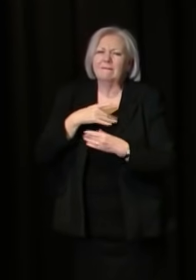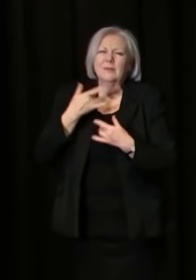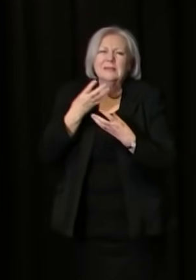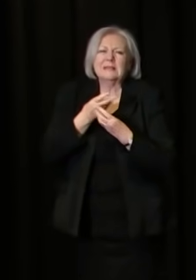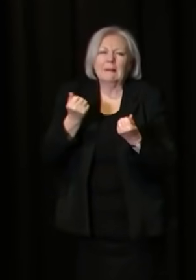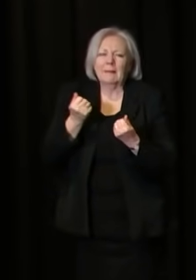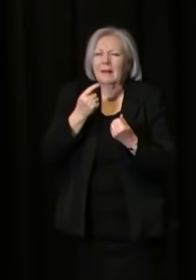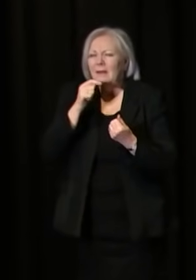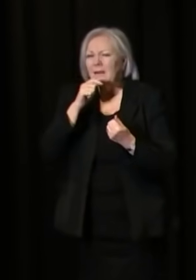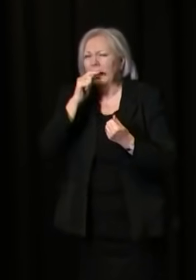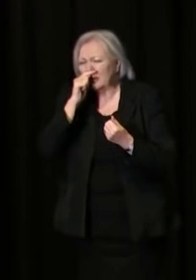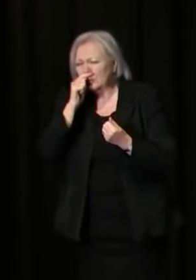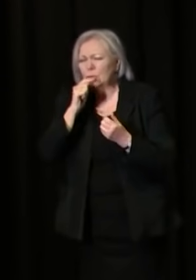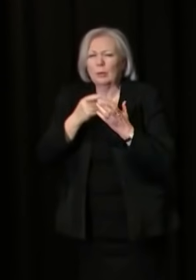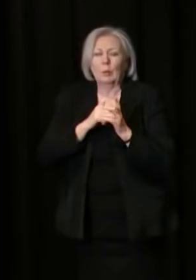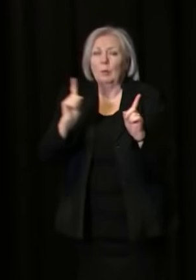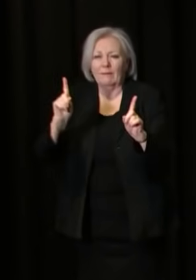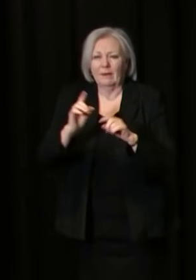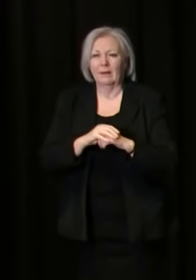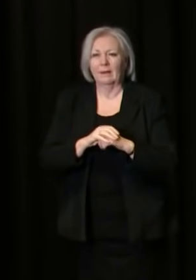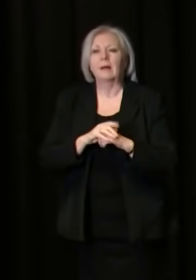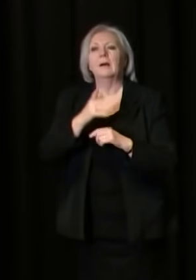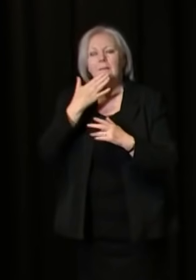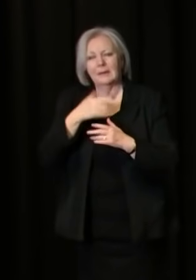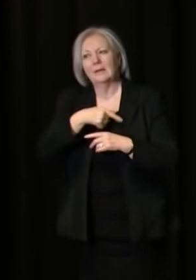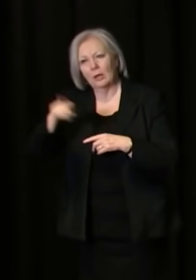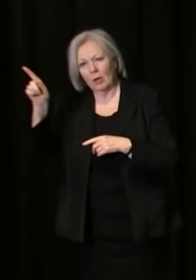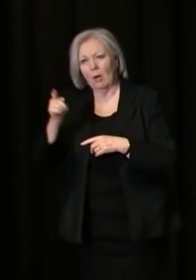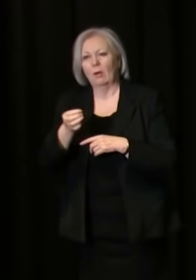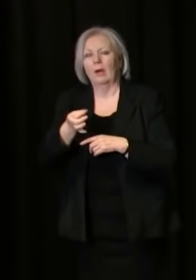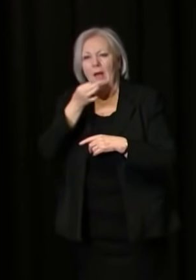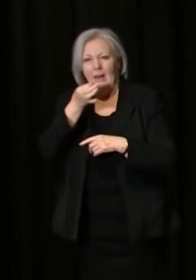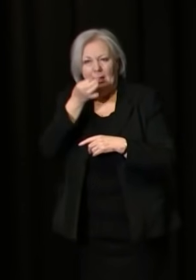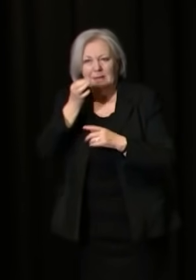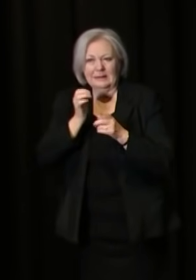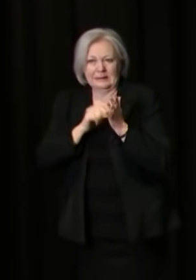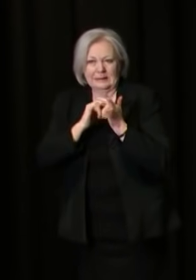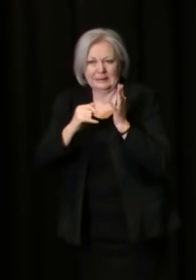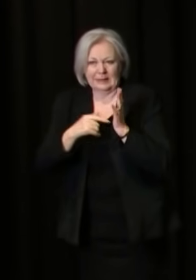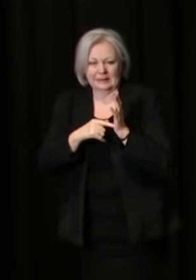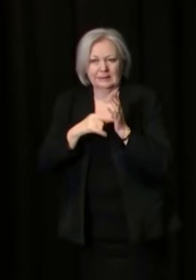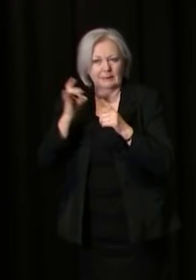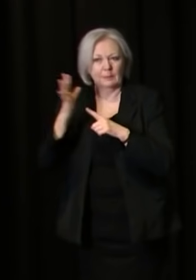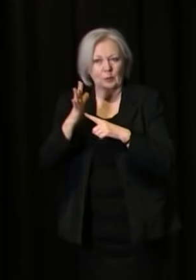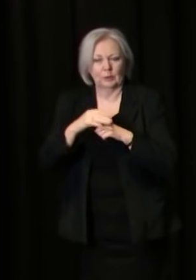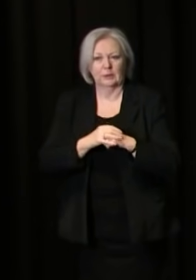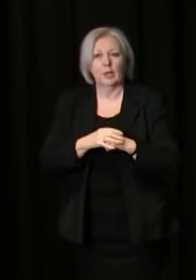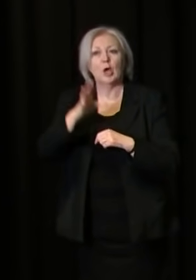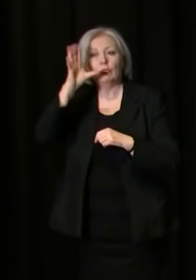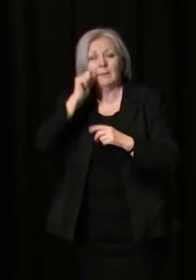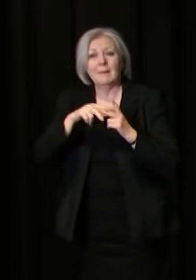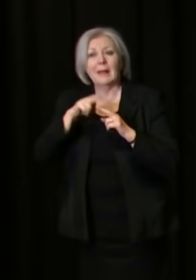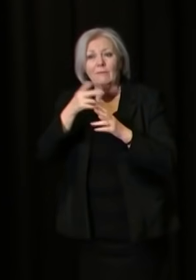the chances of you getting very unwell are hugely diminished, but there is still the chance that you may be able to acquire and pass